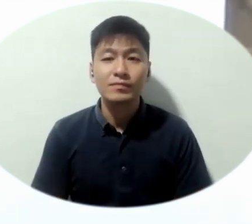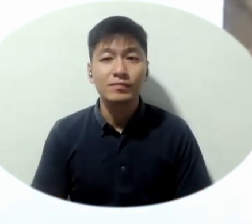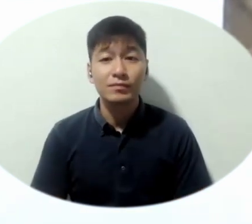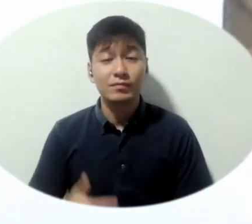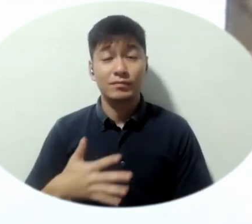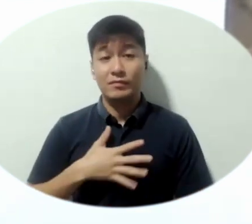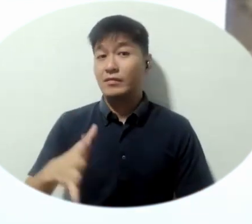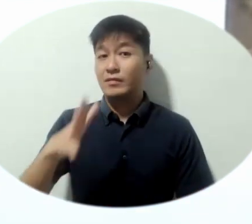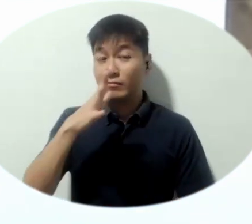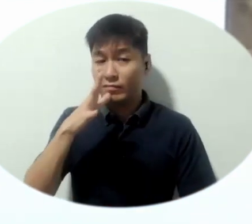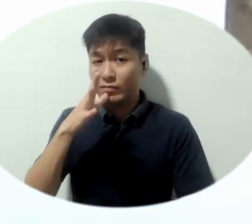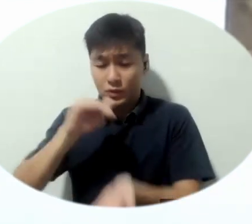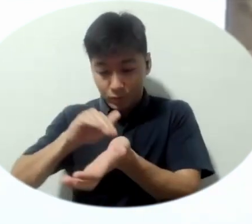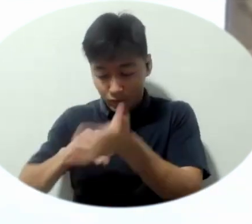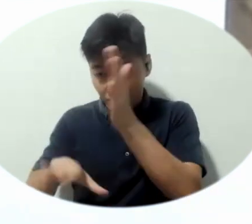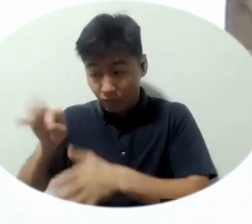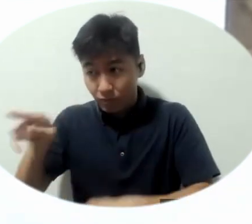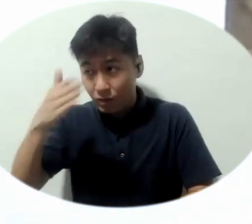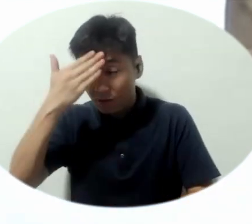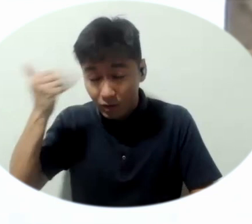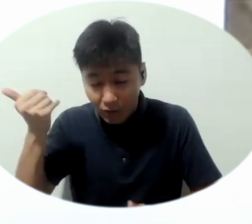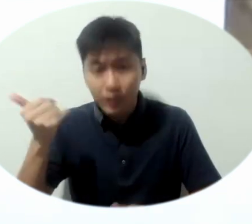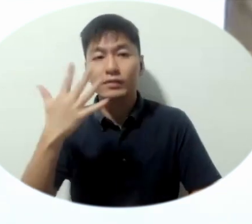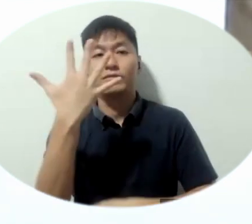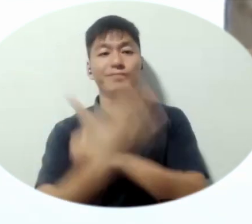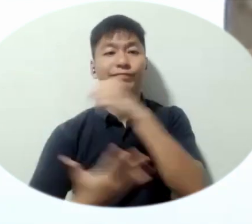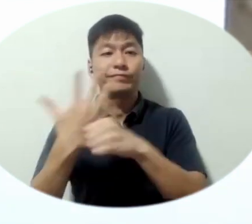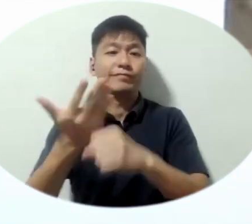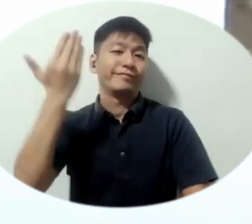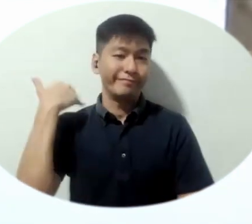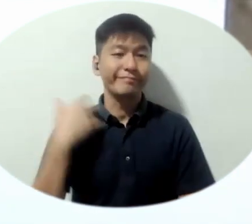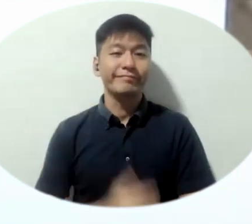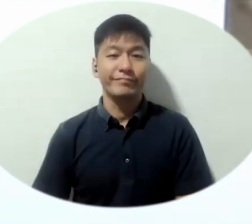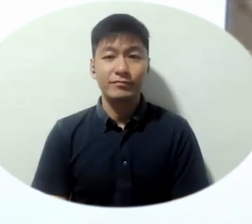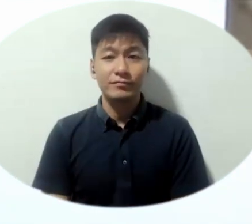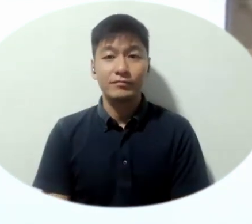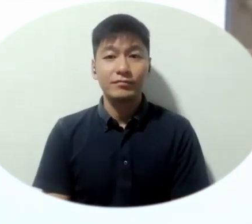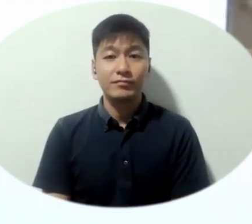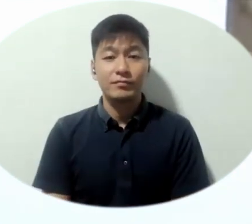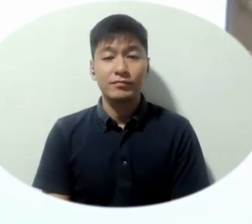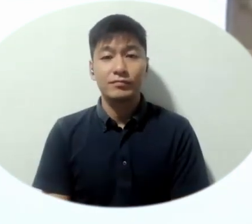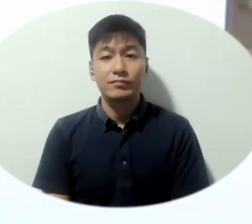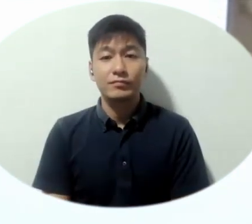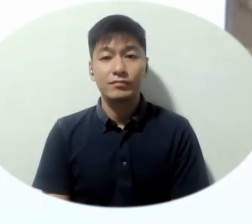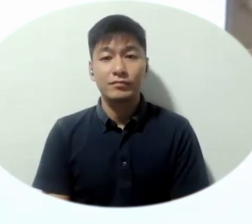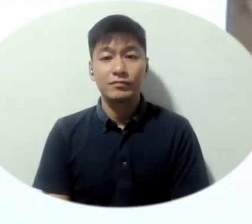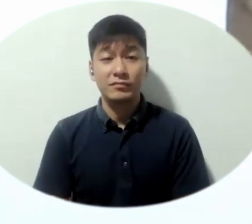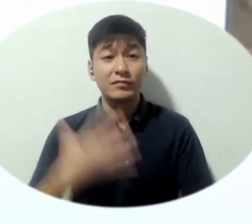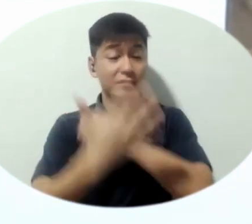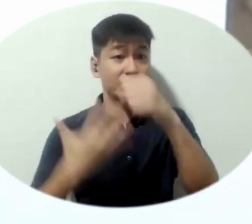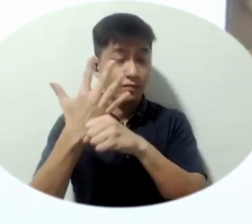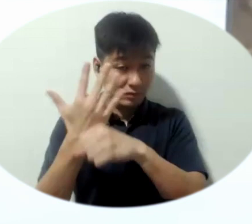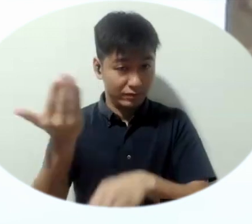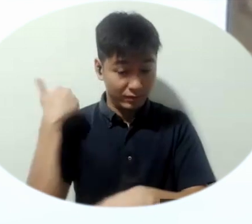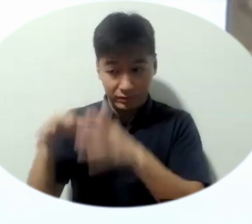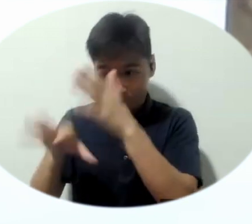ago, but I still look at the experience as if it was very recent. I